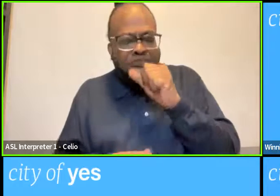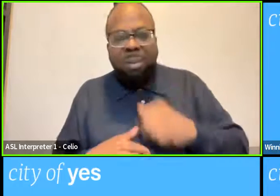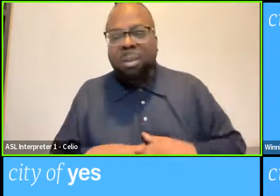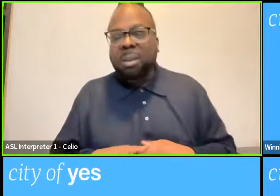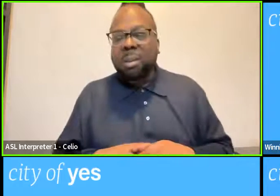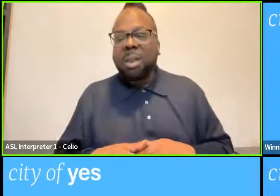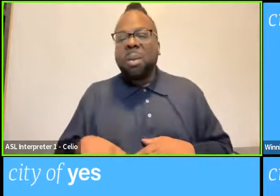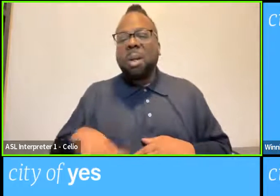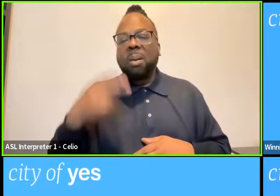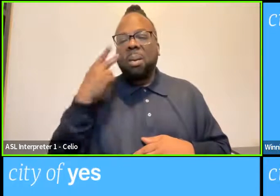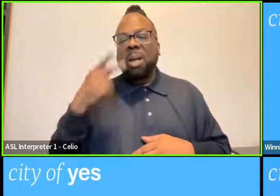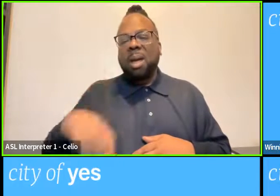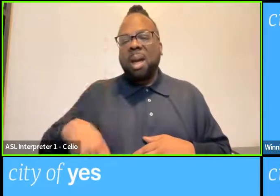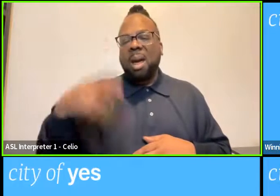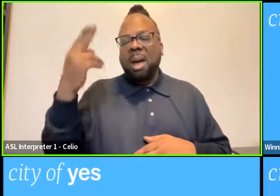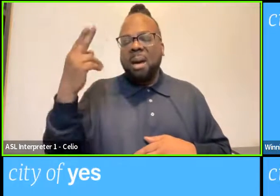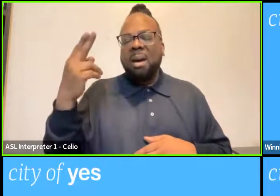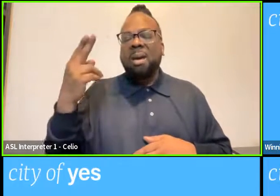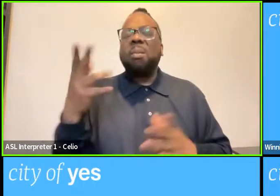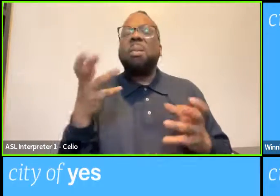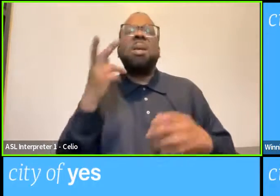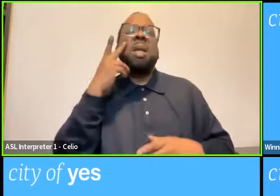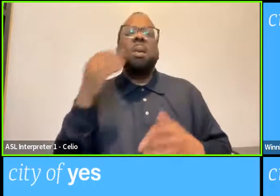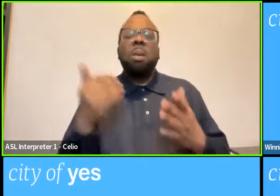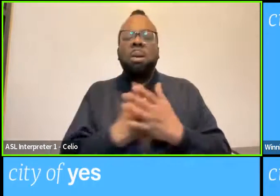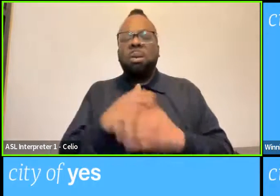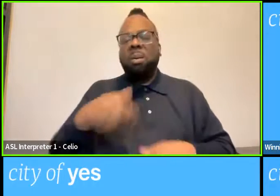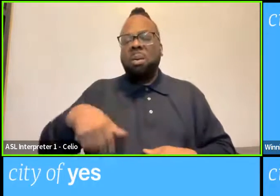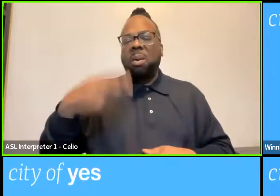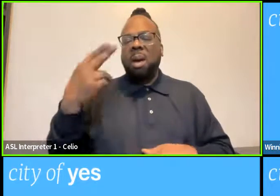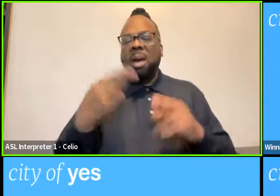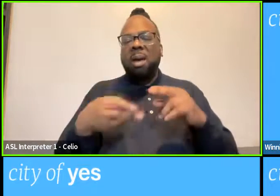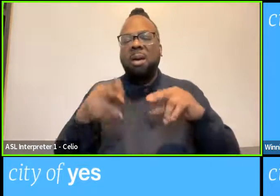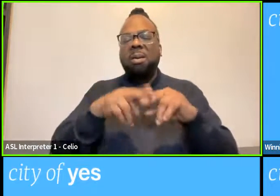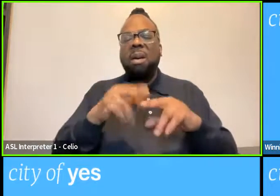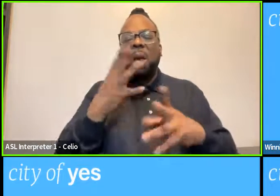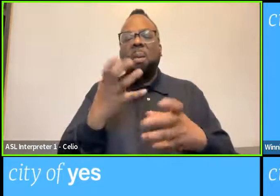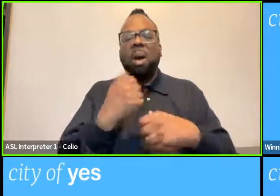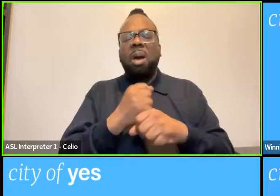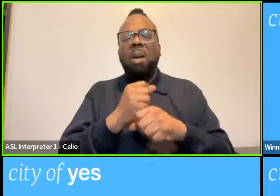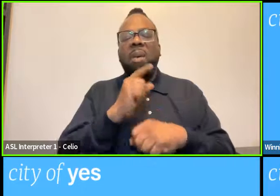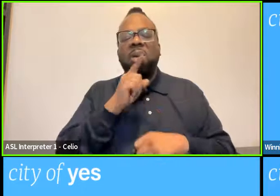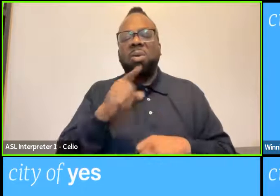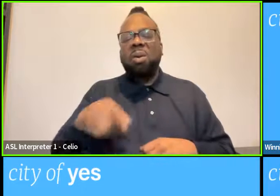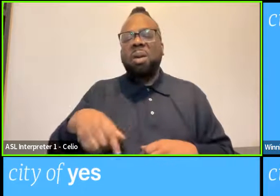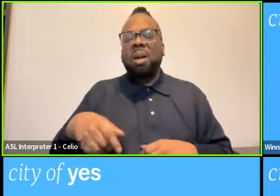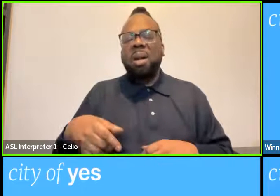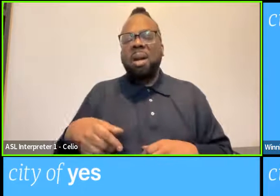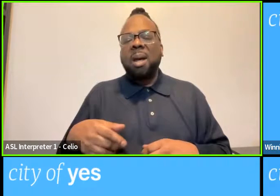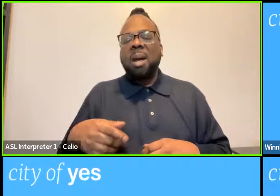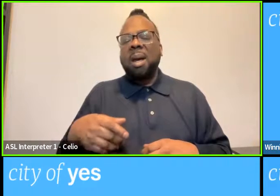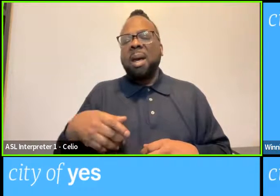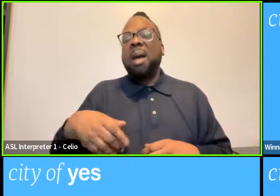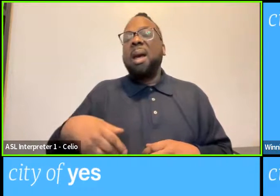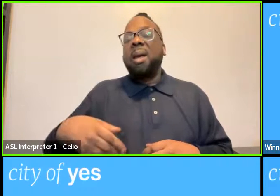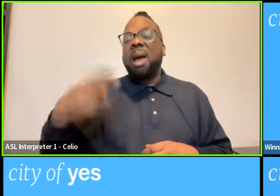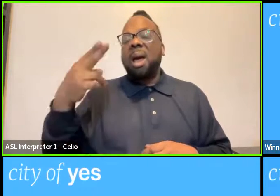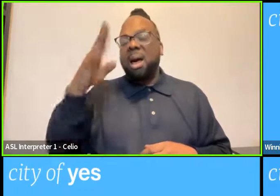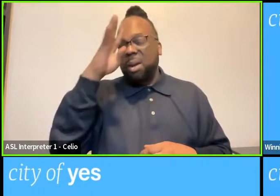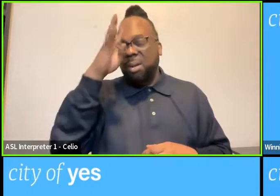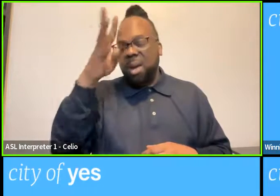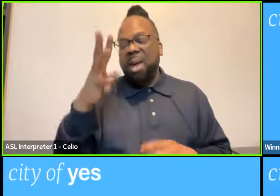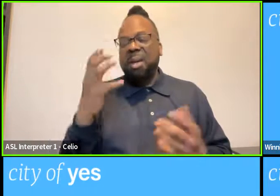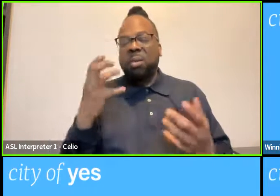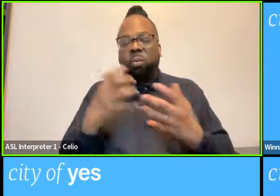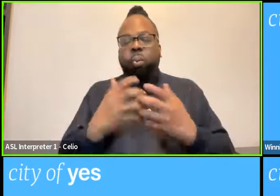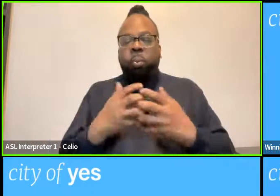we were looking about what the new height increases would be, we wanted to make sure that the height was created to fit the floor area that's allowed. So some districts,